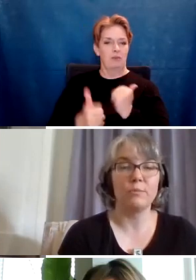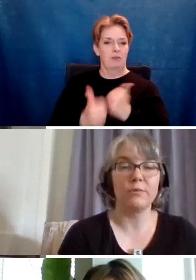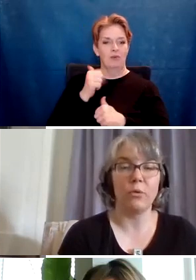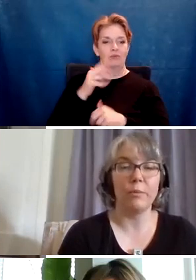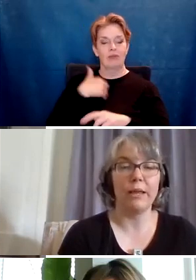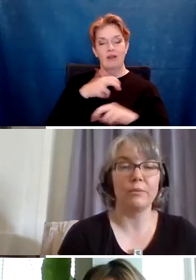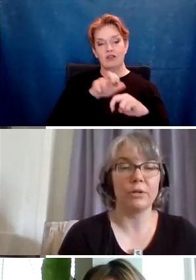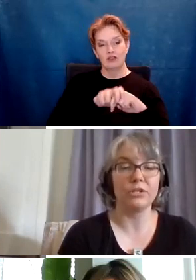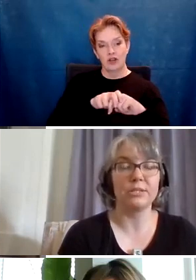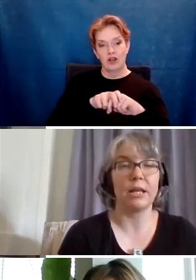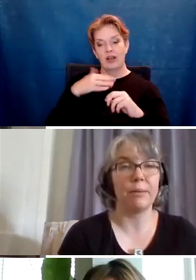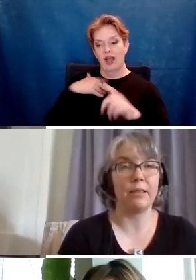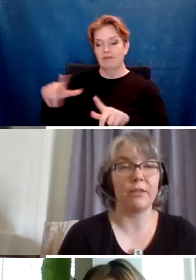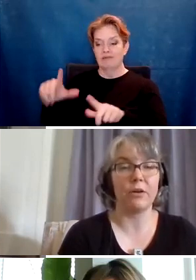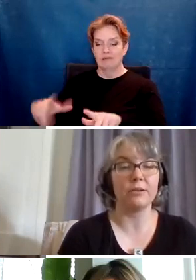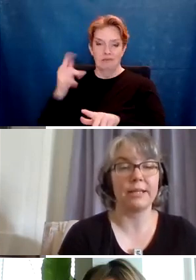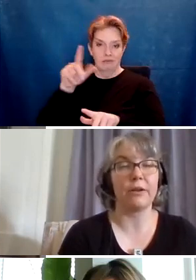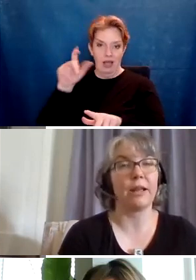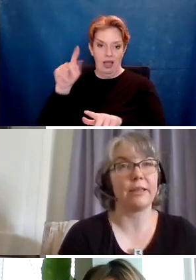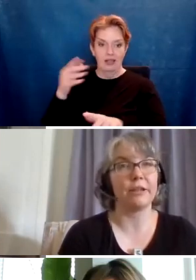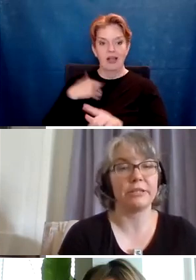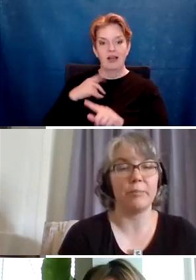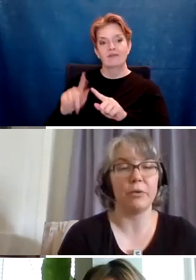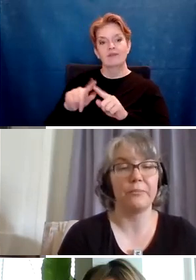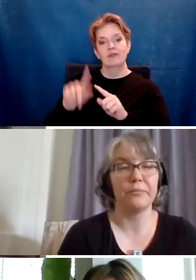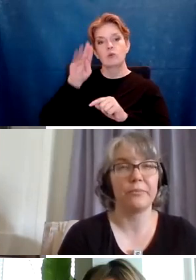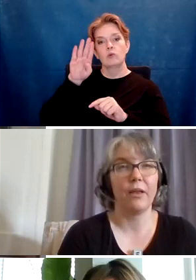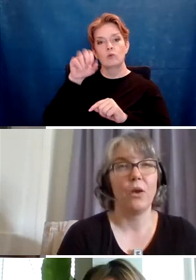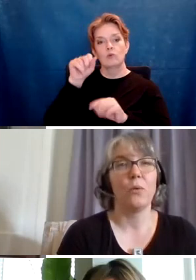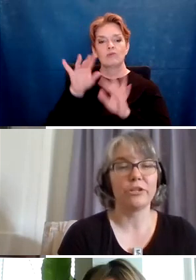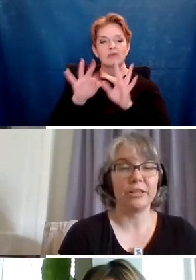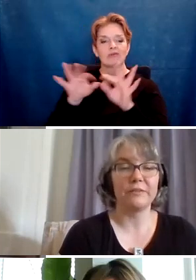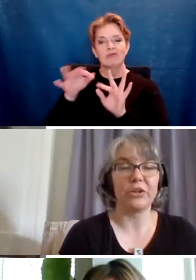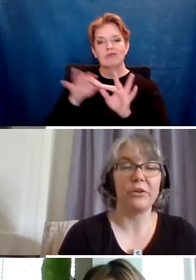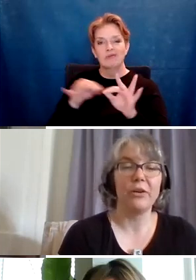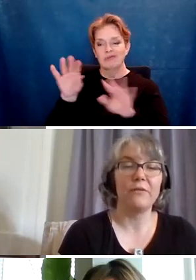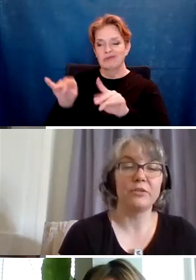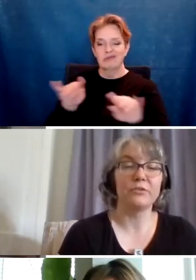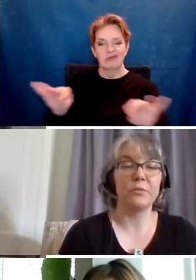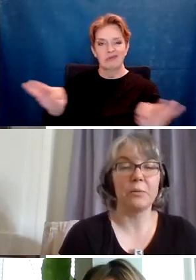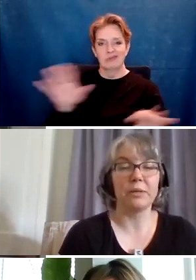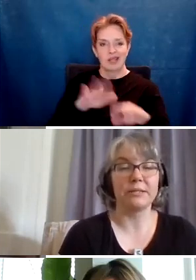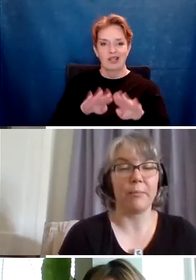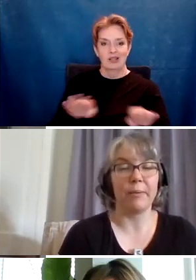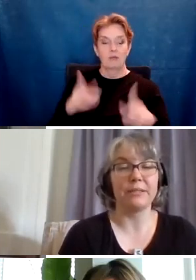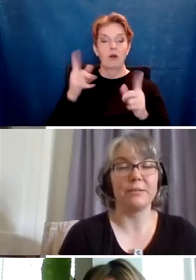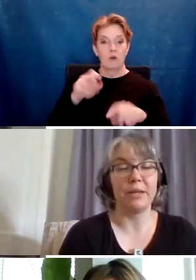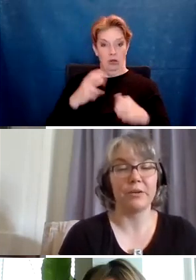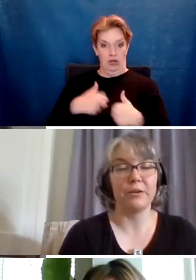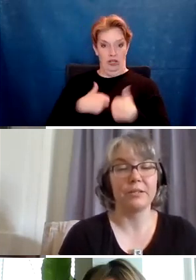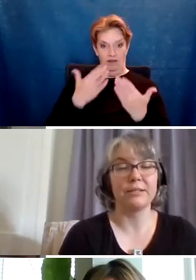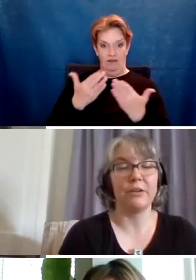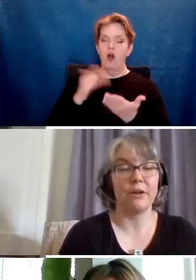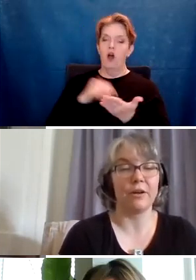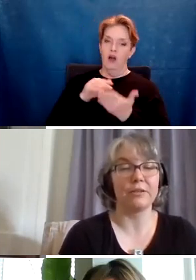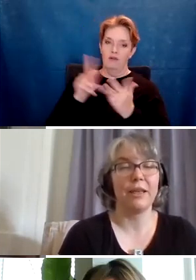while tubes of oil paint, brushes, and paint thinner are scattered at the kitchen table. When she lived here, visitors frequently stopped by to meet